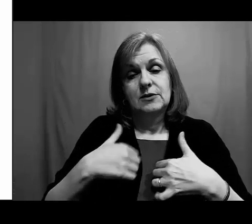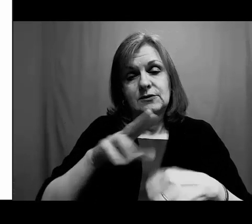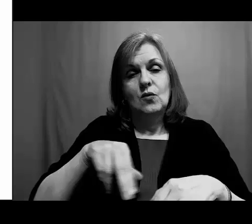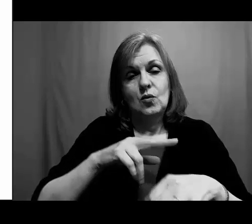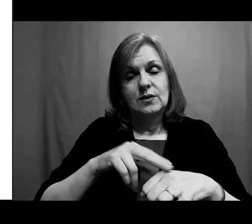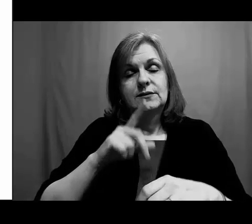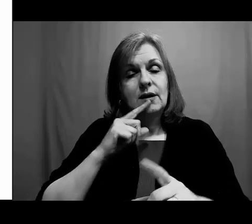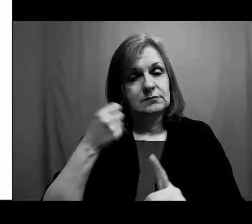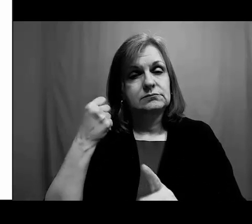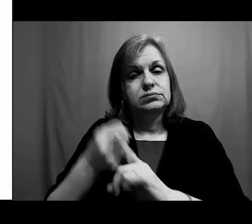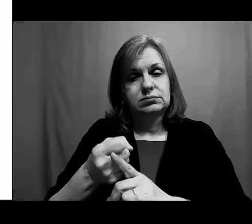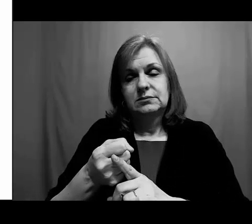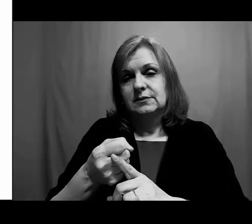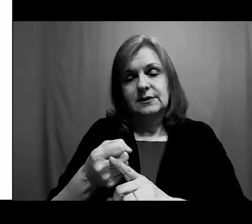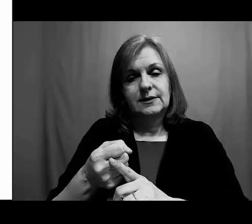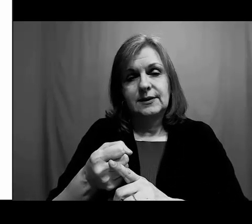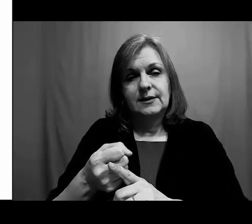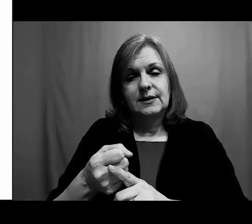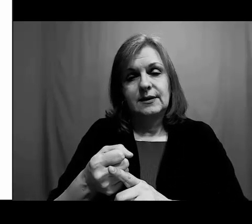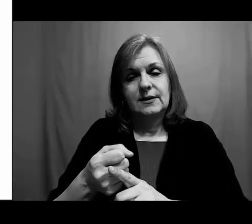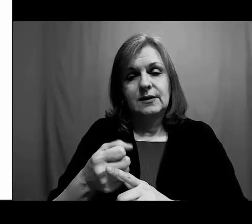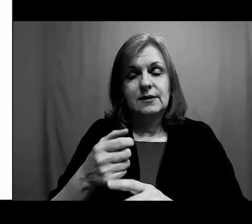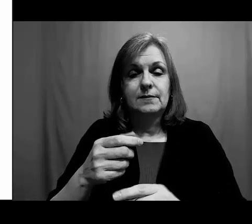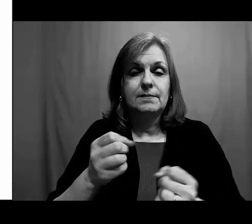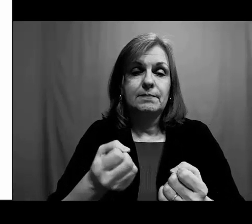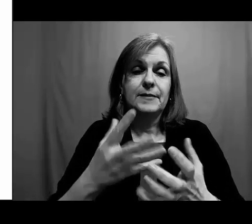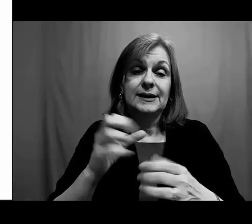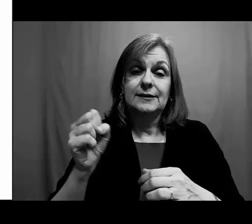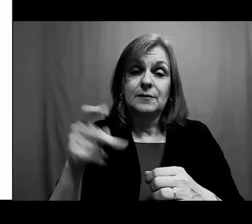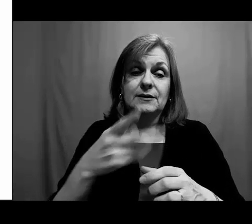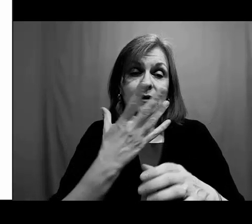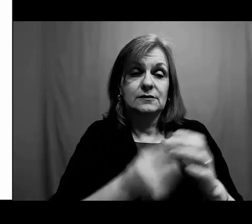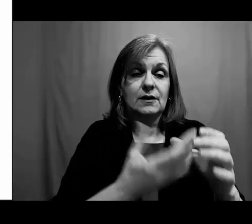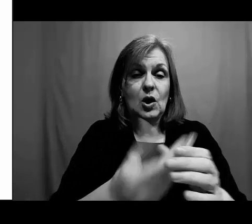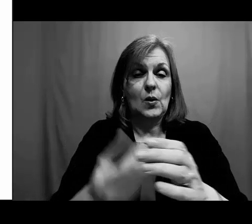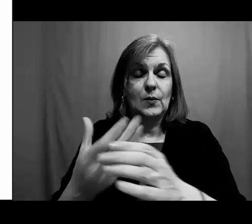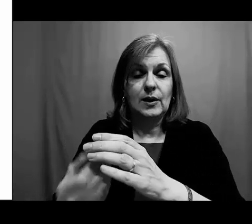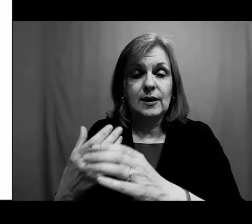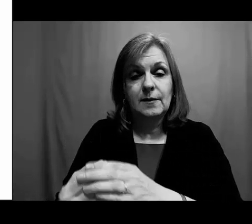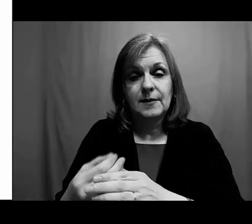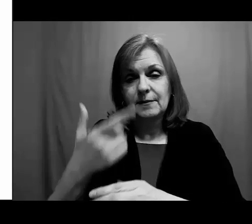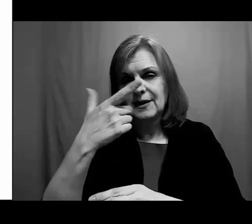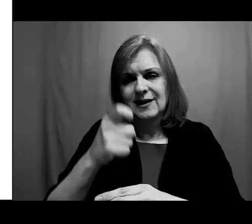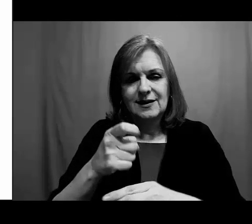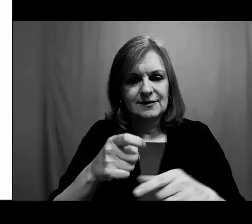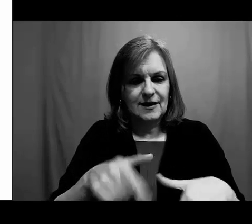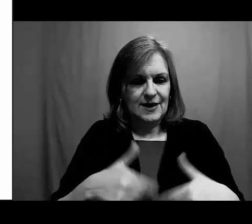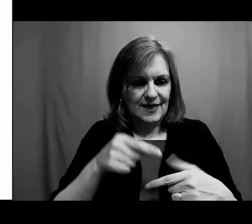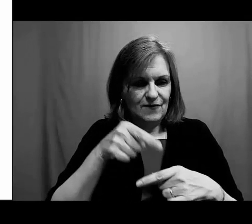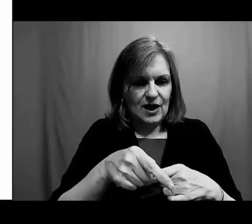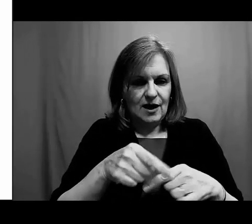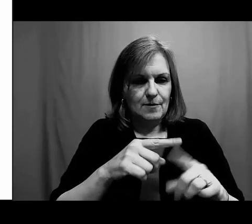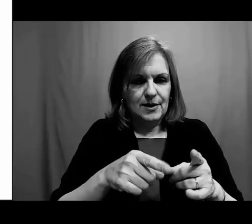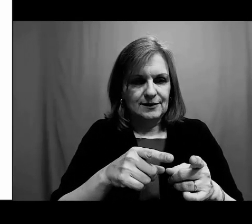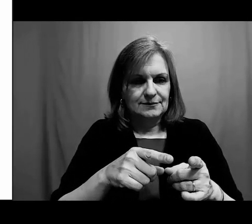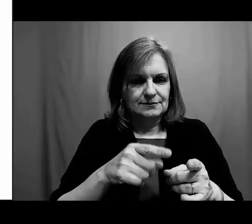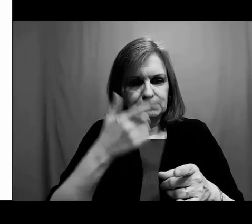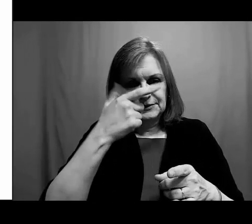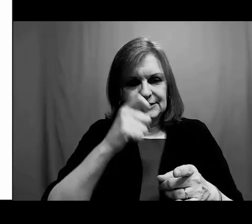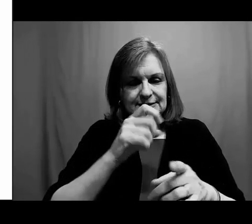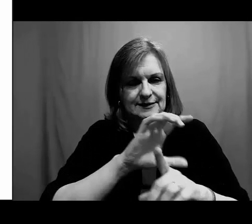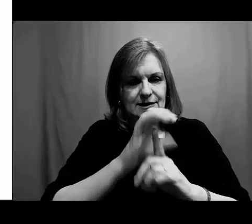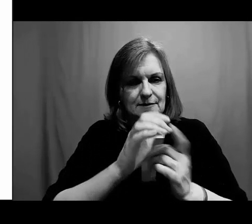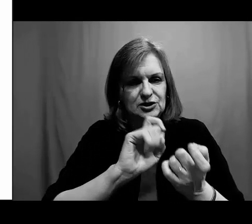Populations of animals, of course, in this case, okay? We're losing species that just simply can't